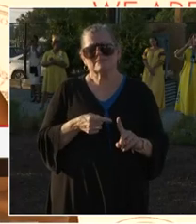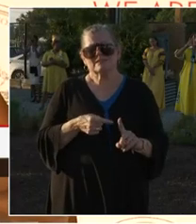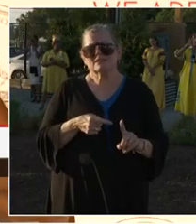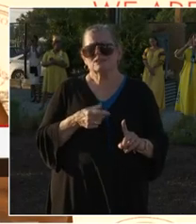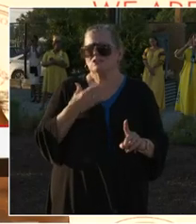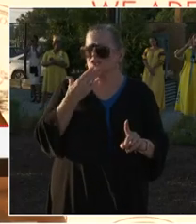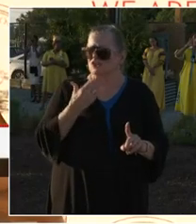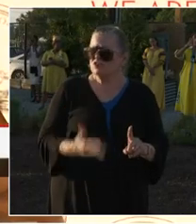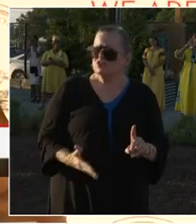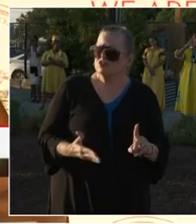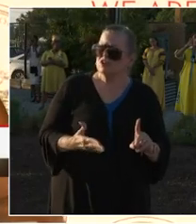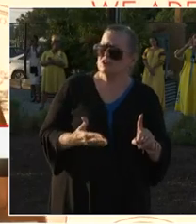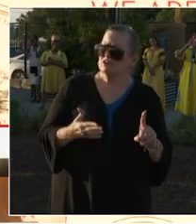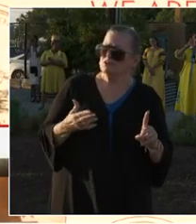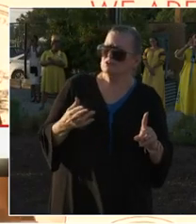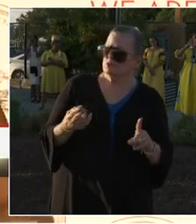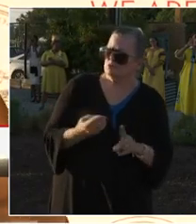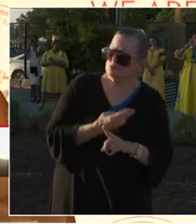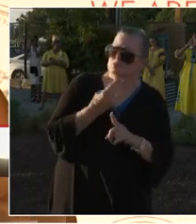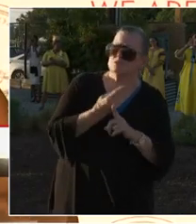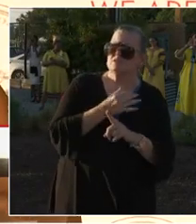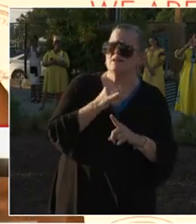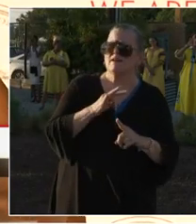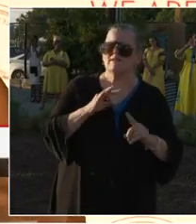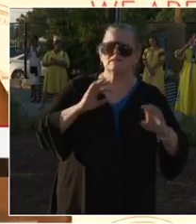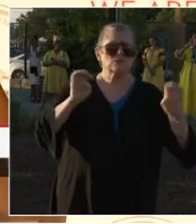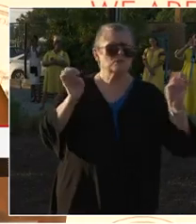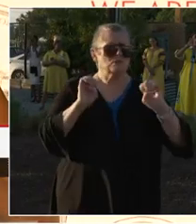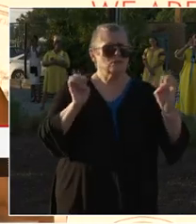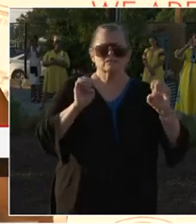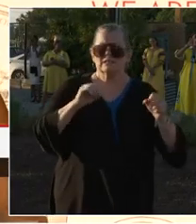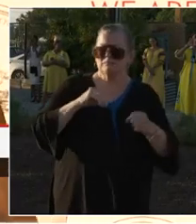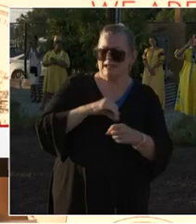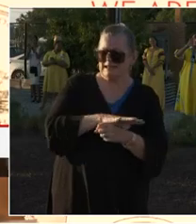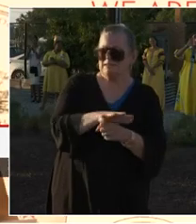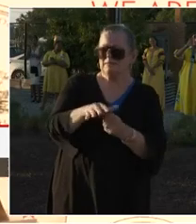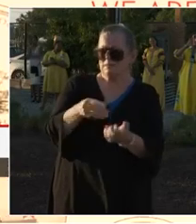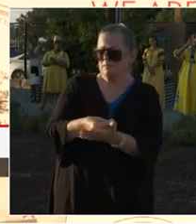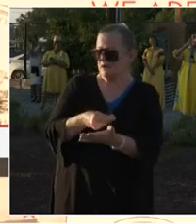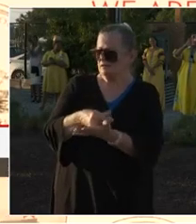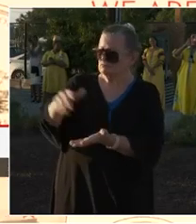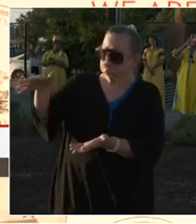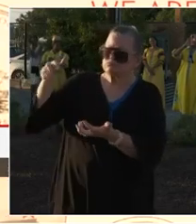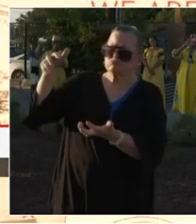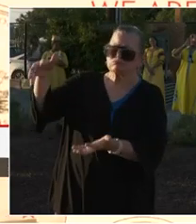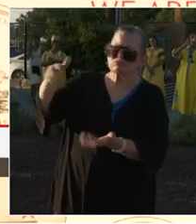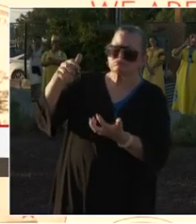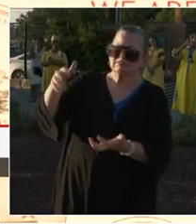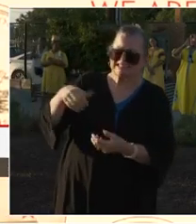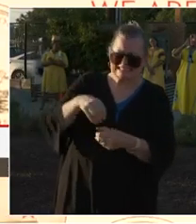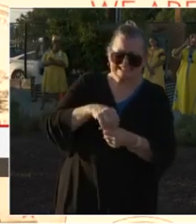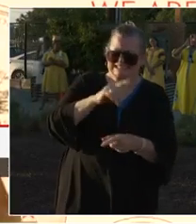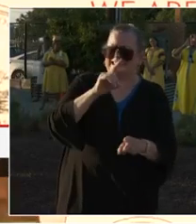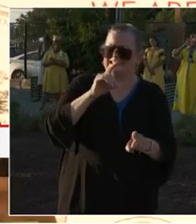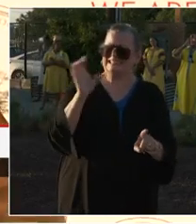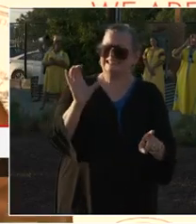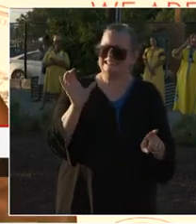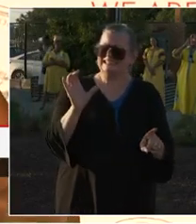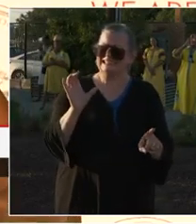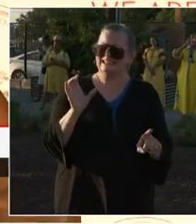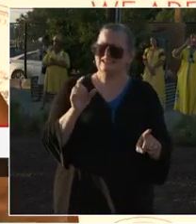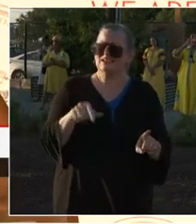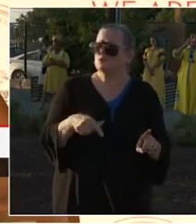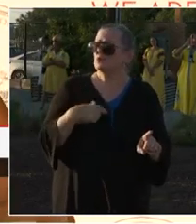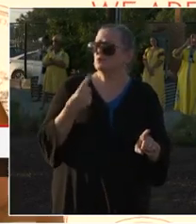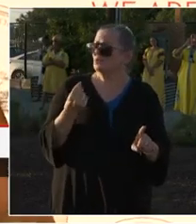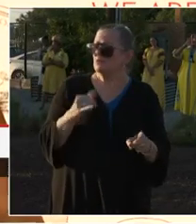of the emergency COVID funding that we received as a city. And we gave